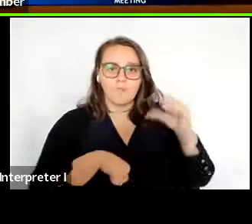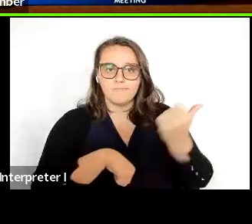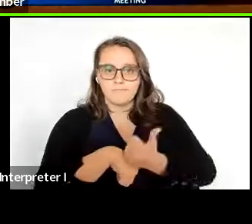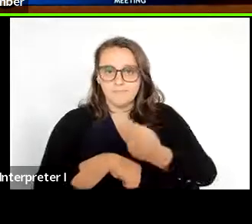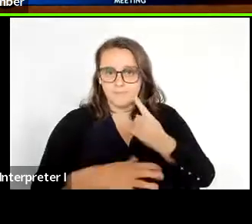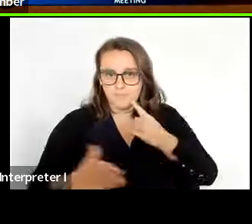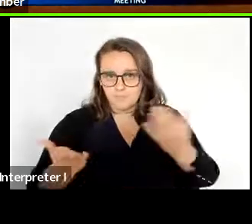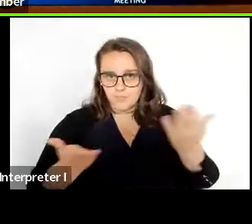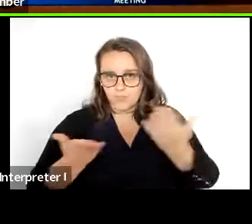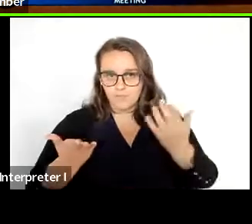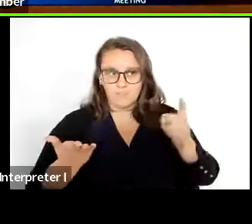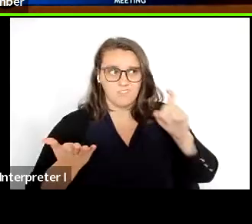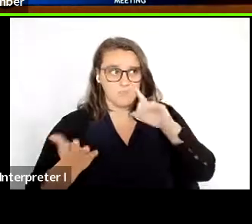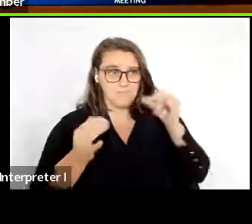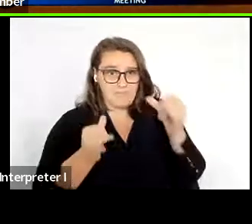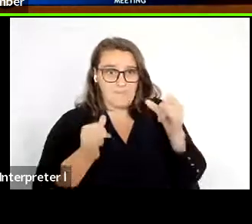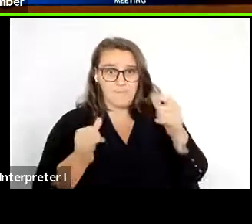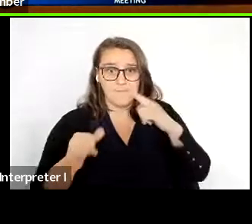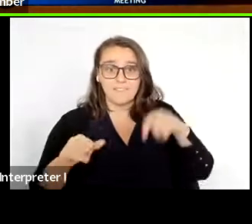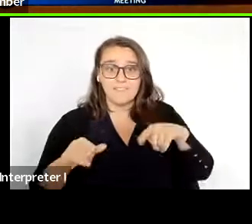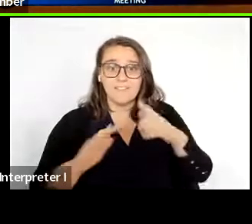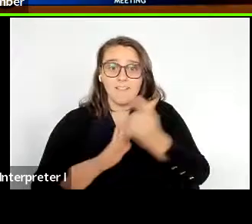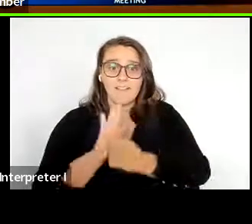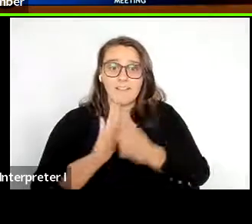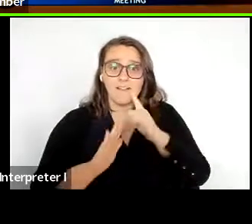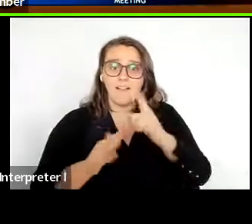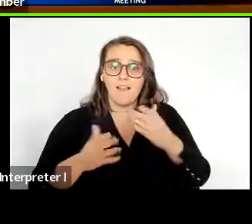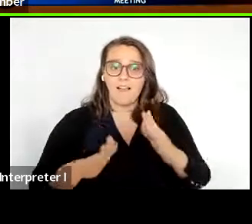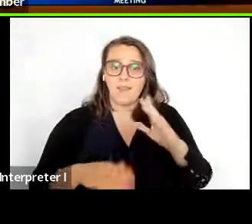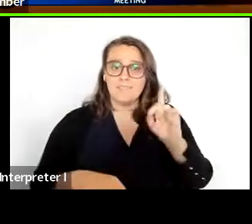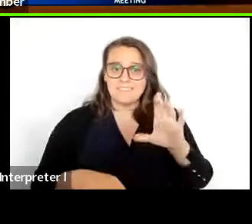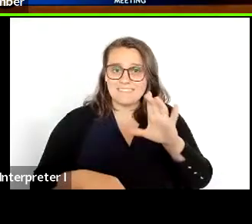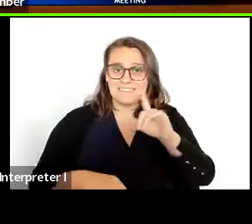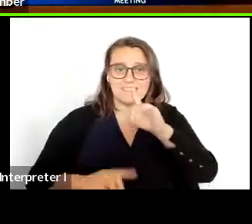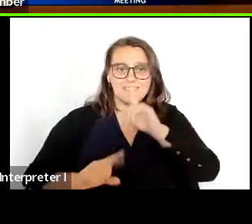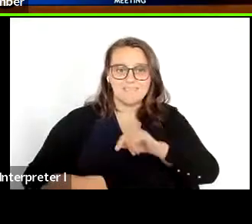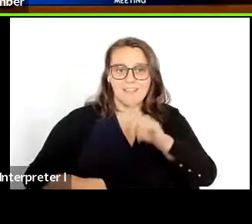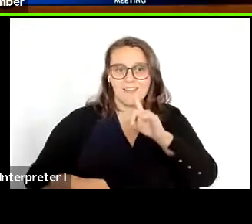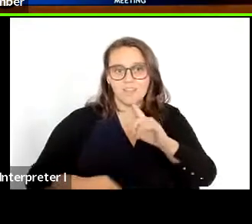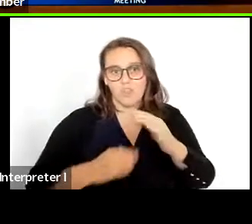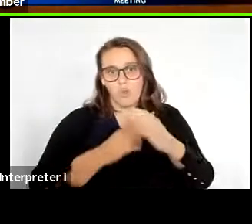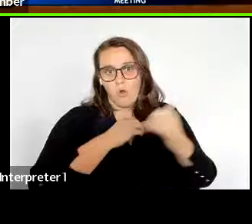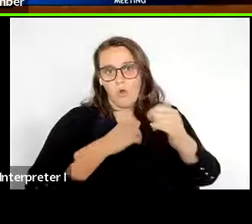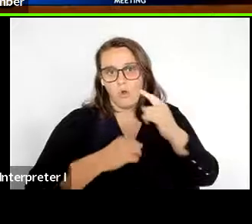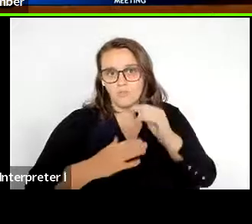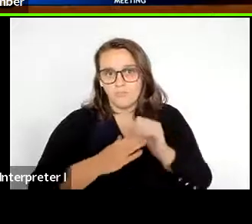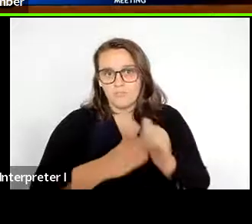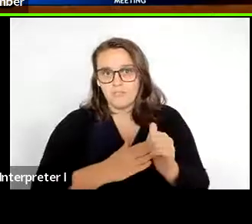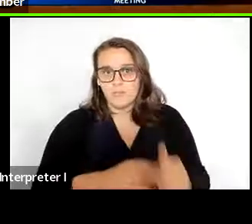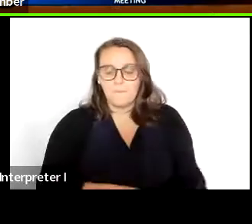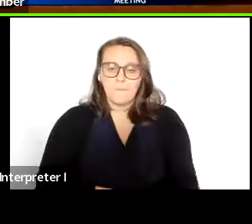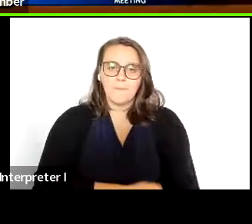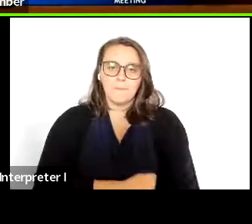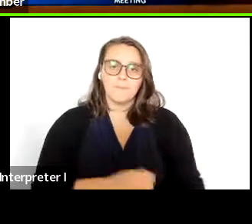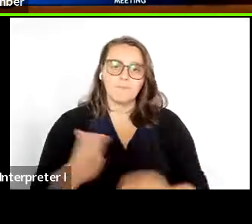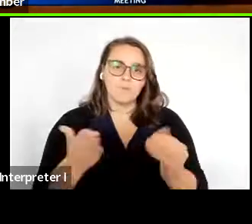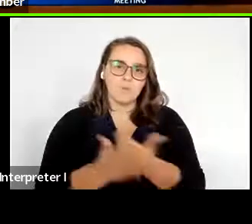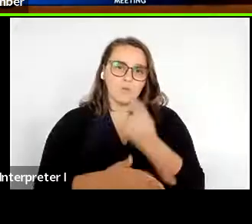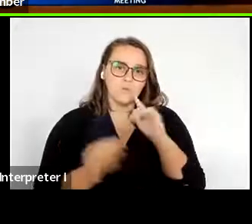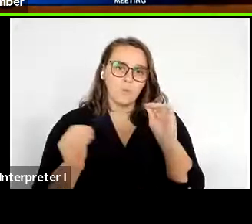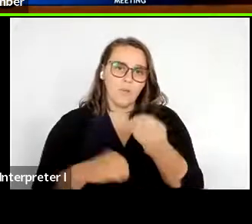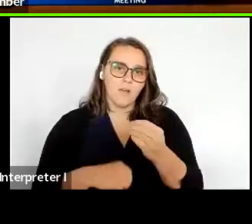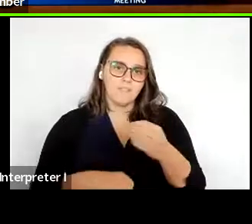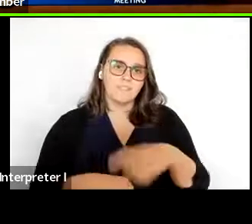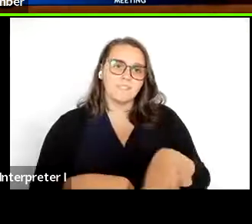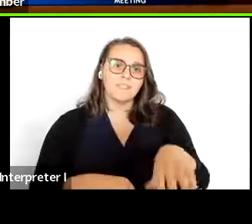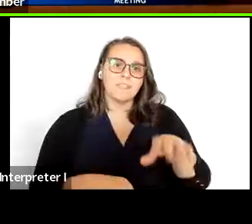same. This legislation allows the district to answer that call to leadership too, By creating a new office within Department of Human Services,